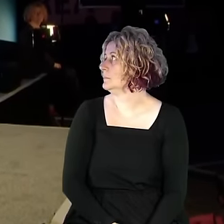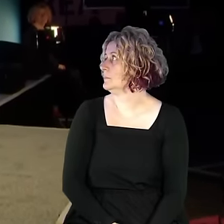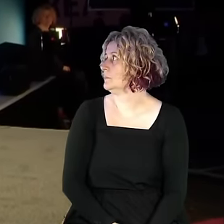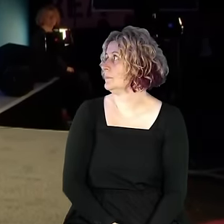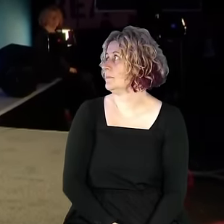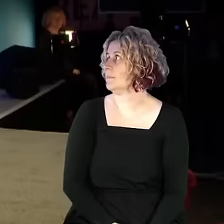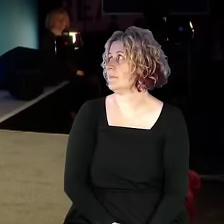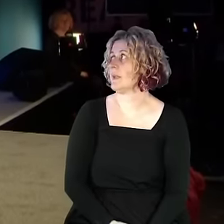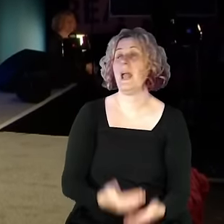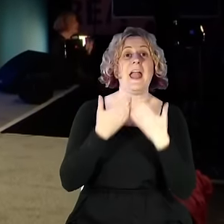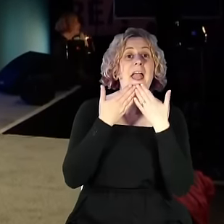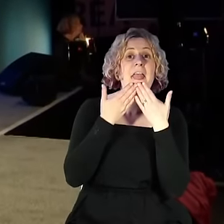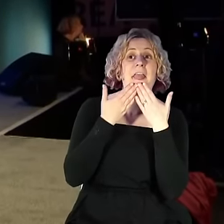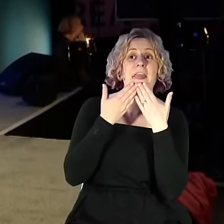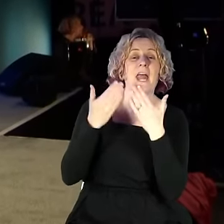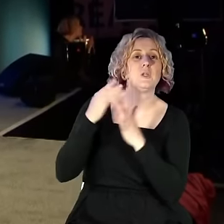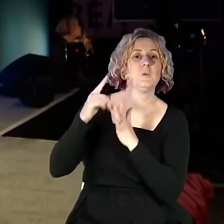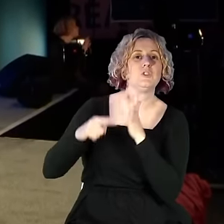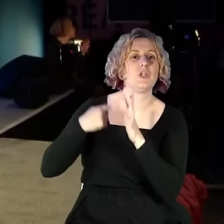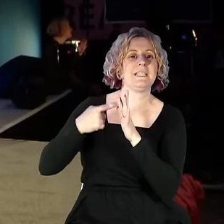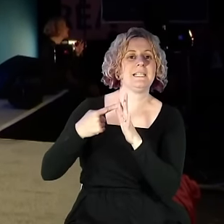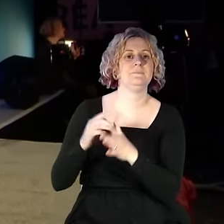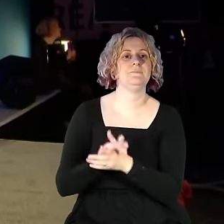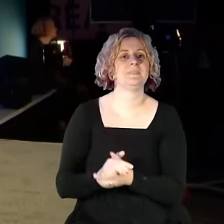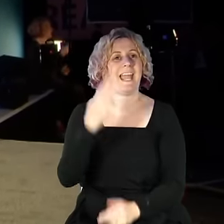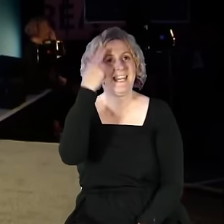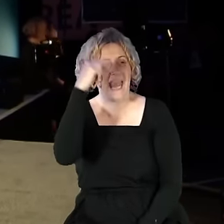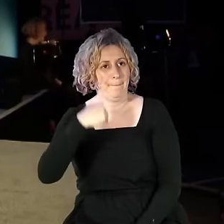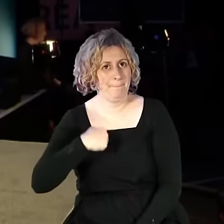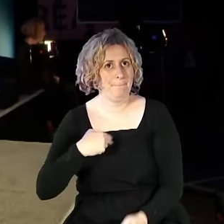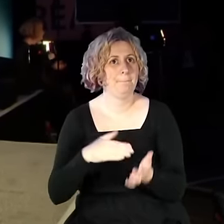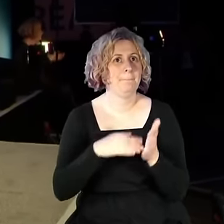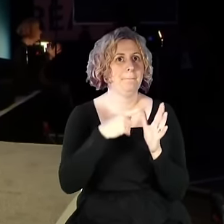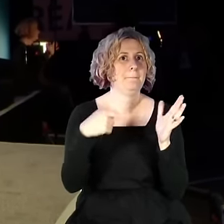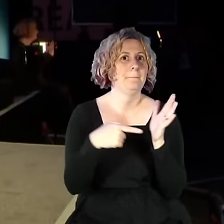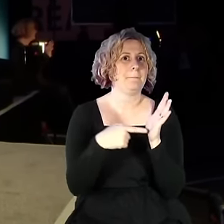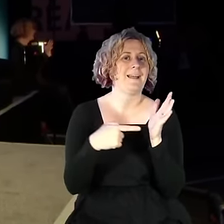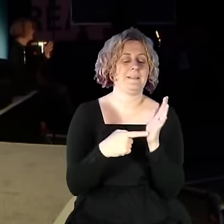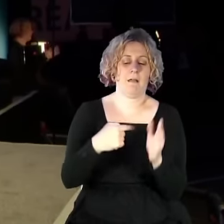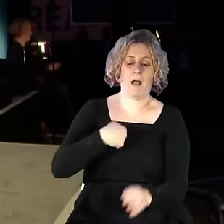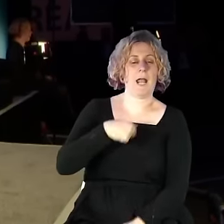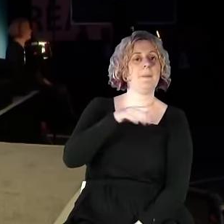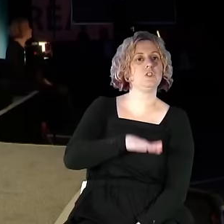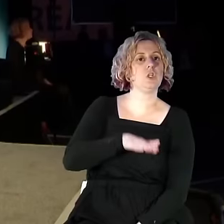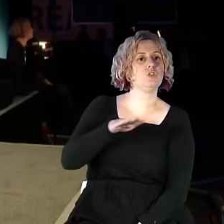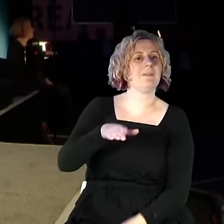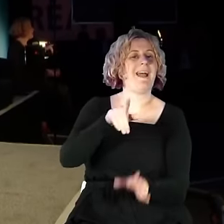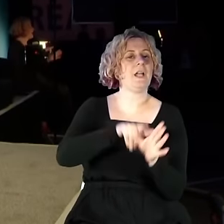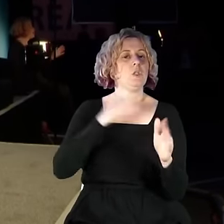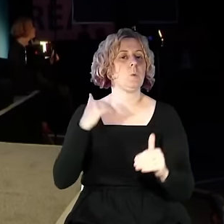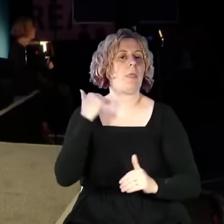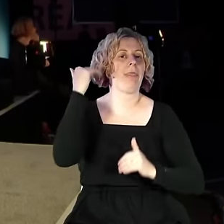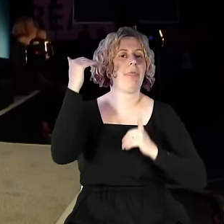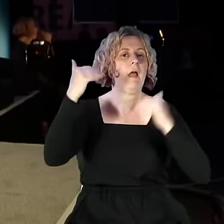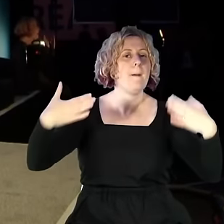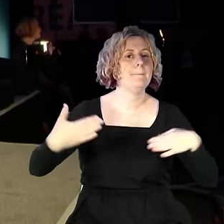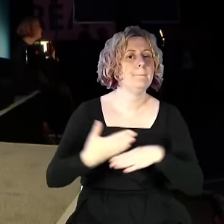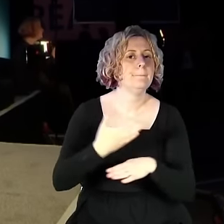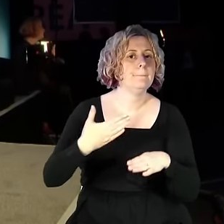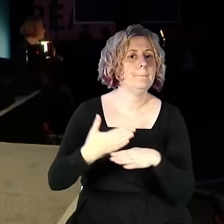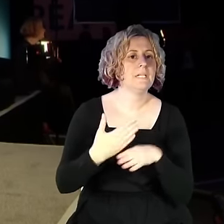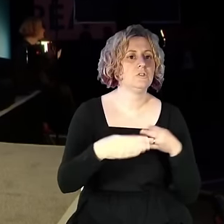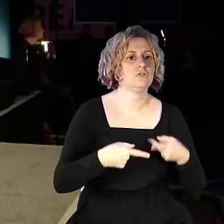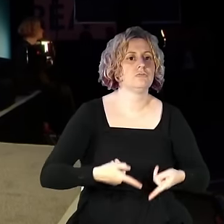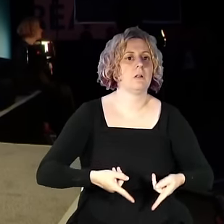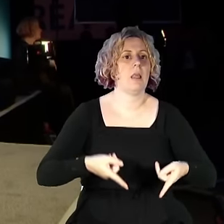Hello, thanks so much, Jonty. As Jonty said, my name's Matt, and I'm the Kids and Youth Ministry Leader here at Keswick, and it's an absolute